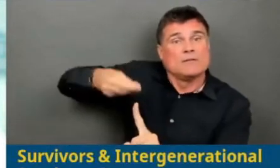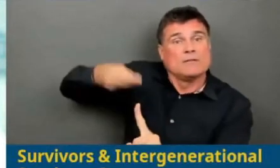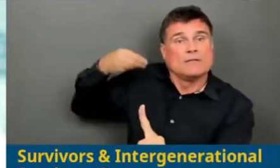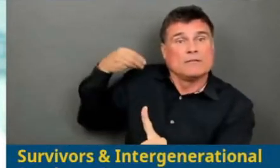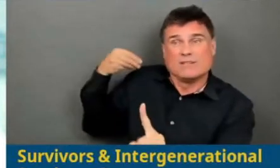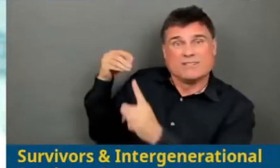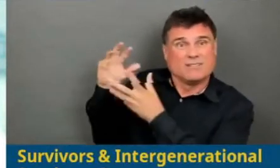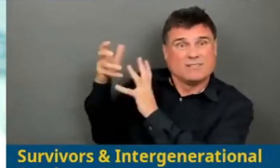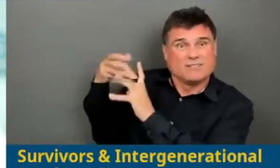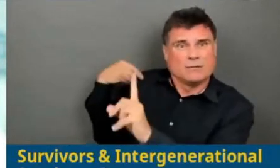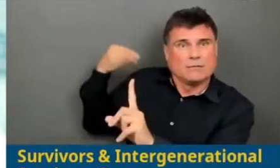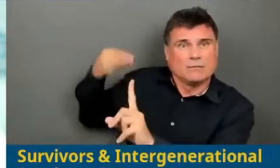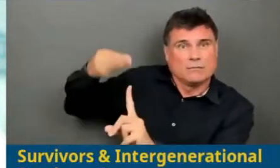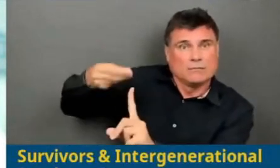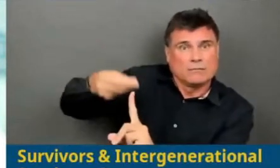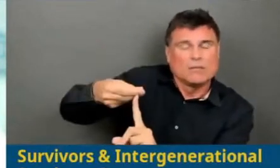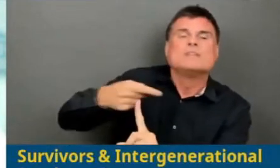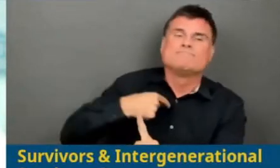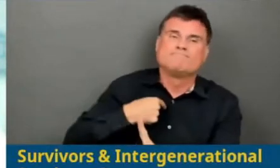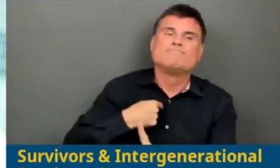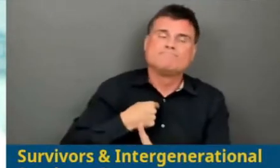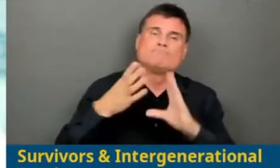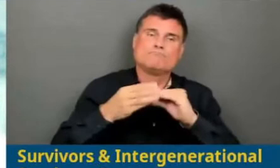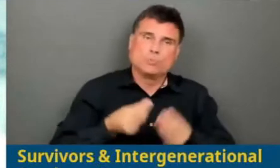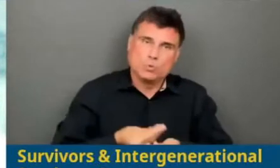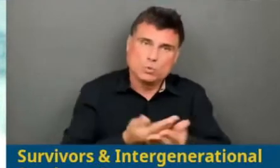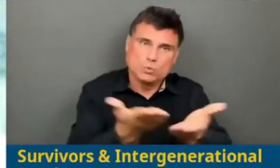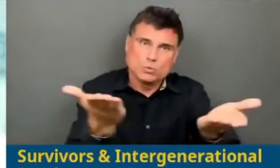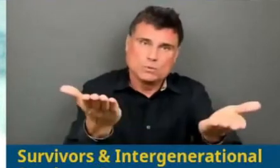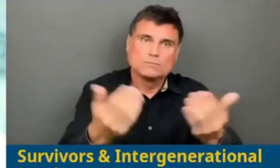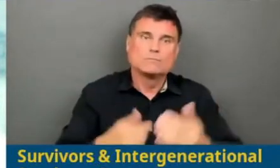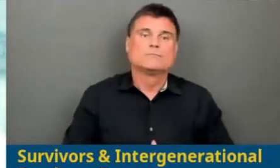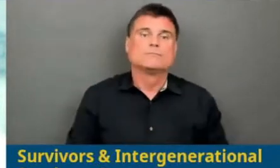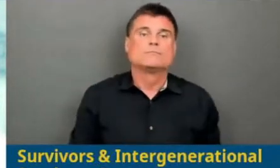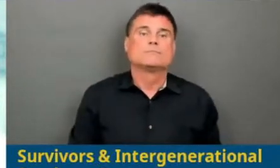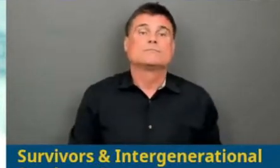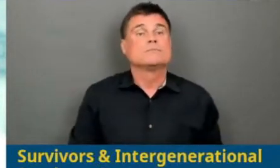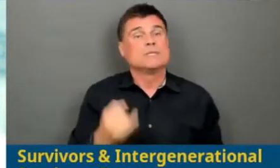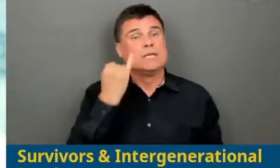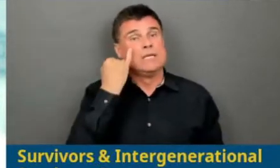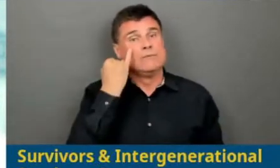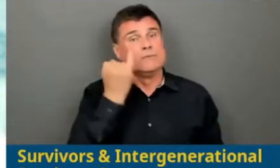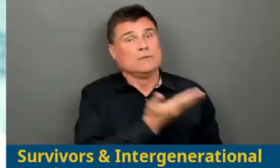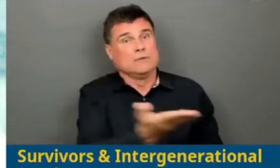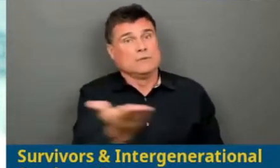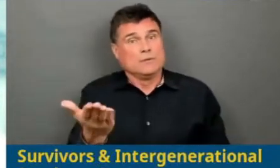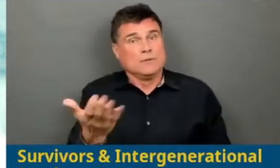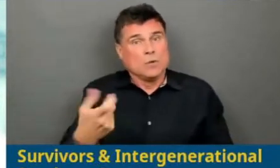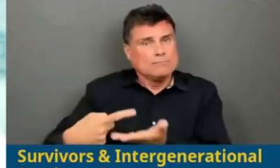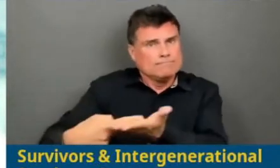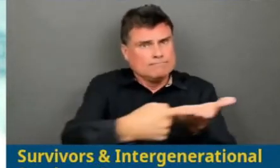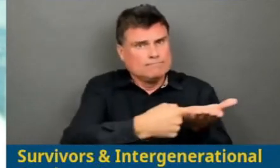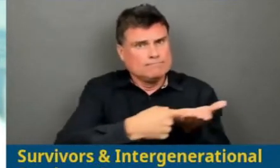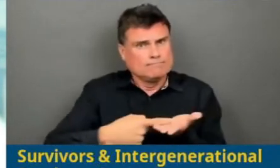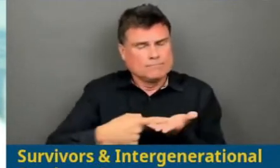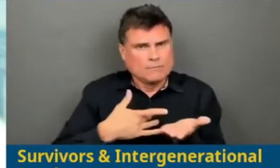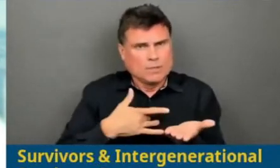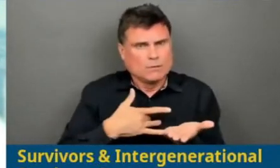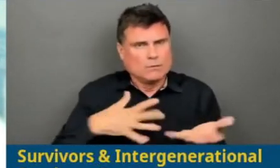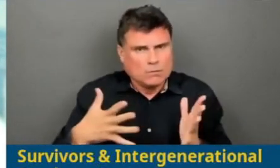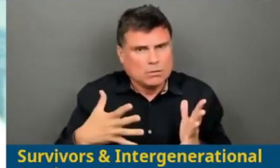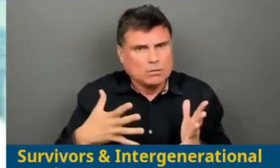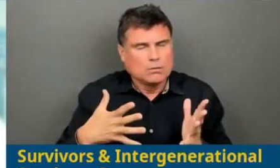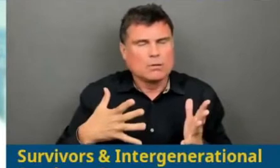watching. If what we are talking about today is a triggers